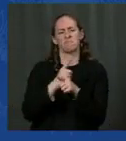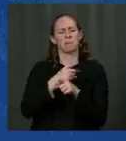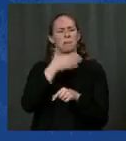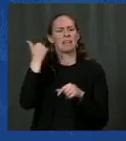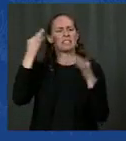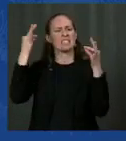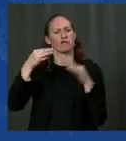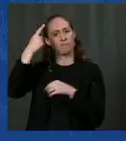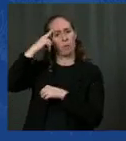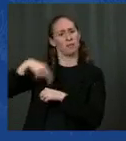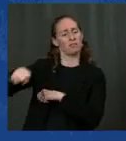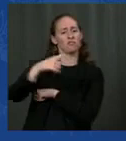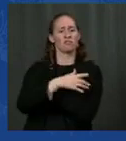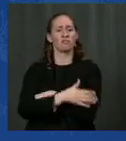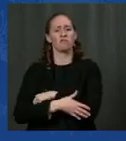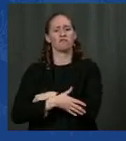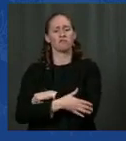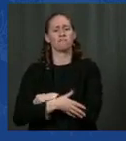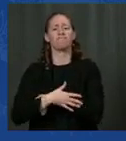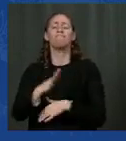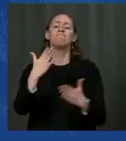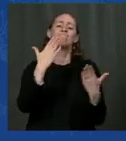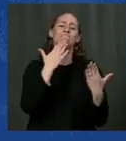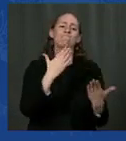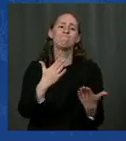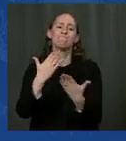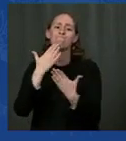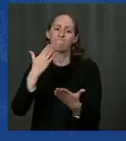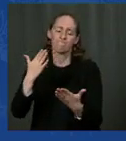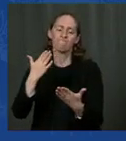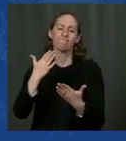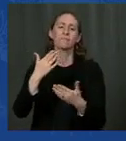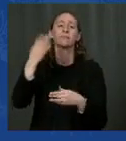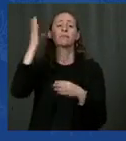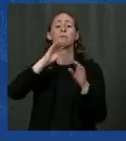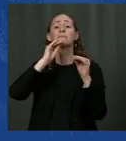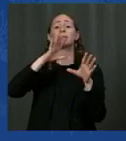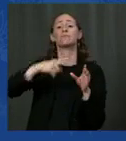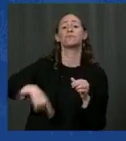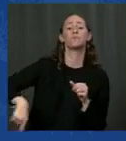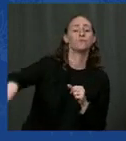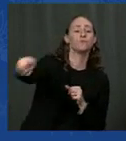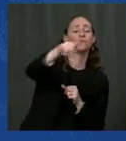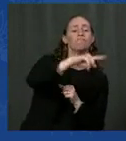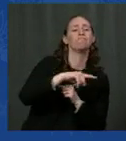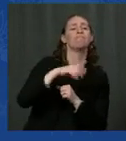Thank you. Thank you, and may God bless you all, and may God protect our troops.